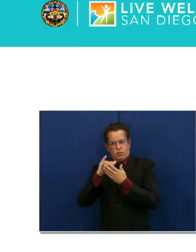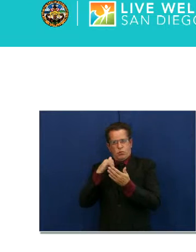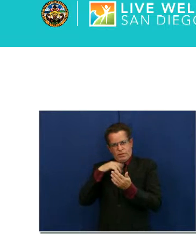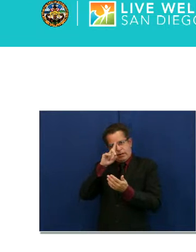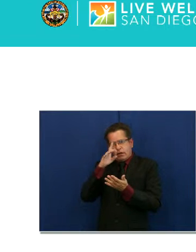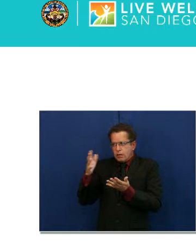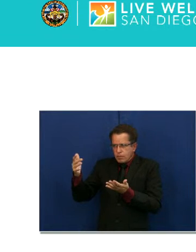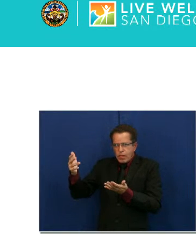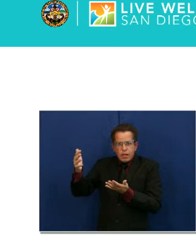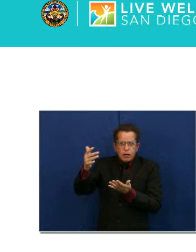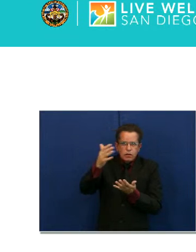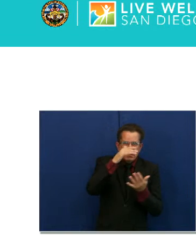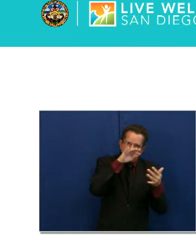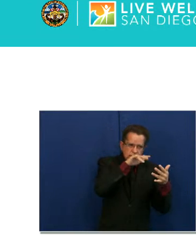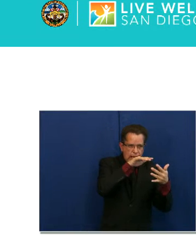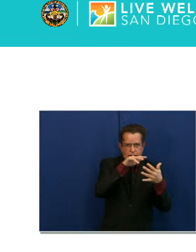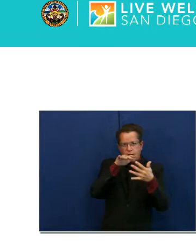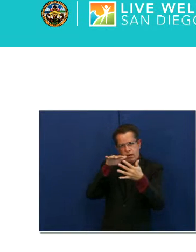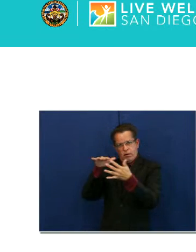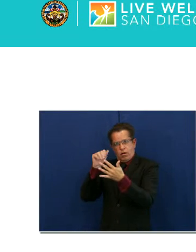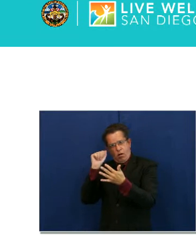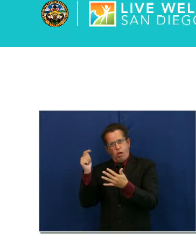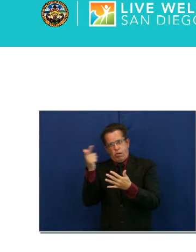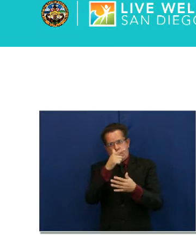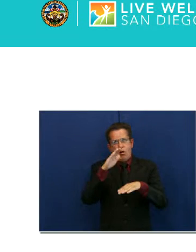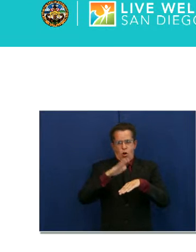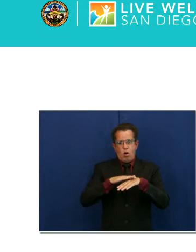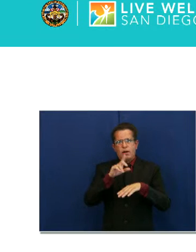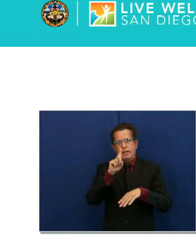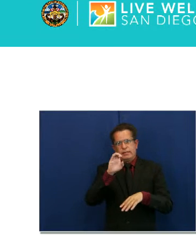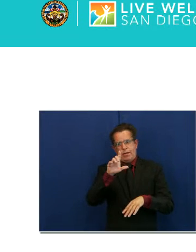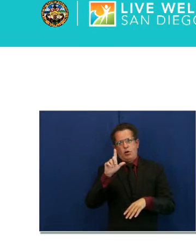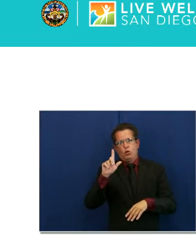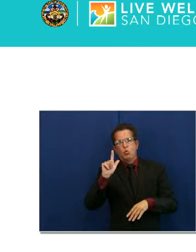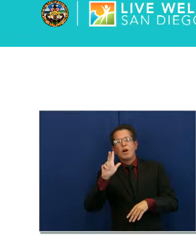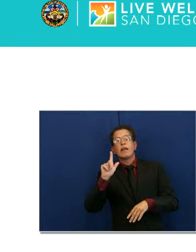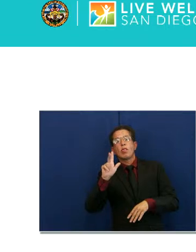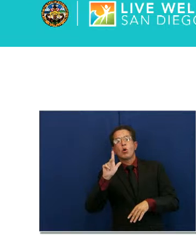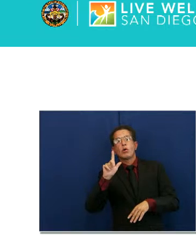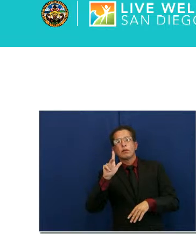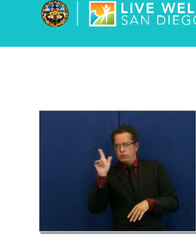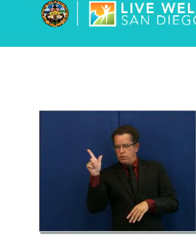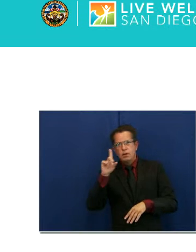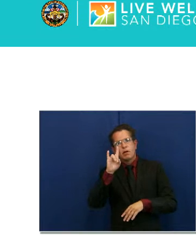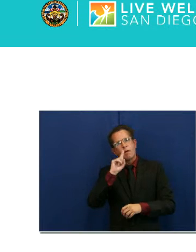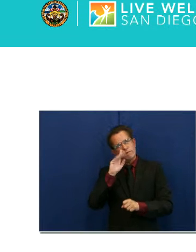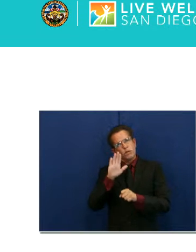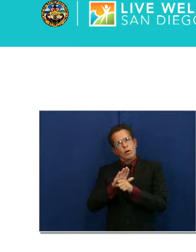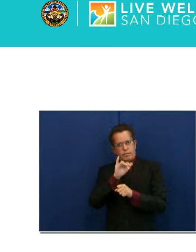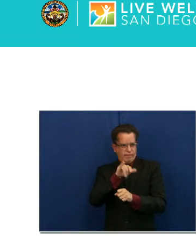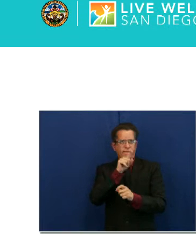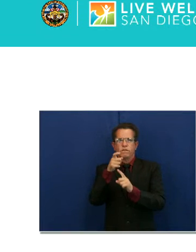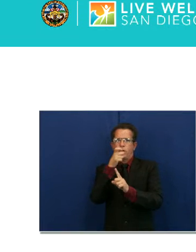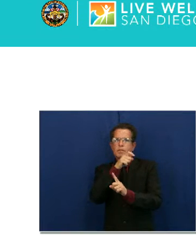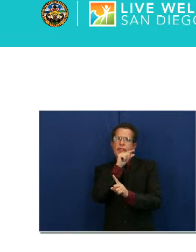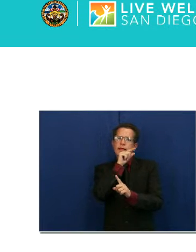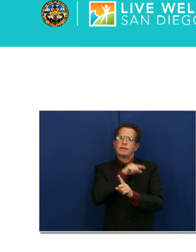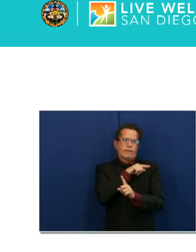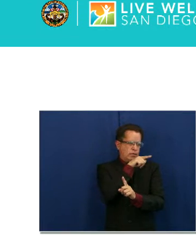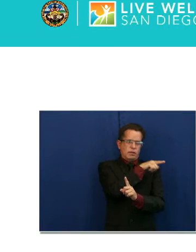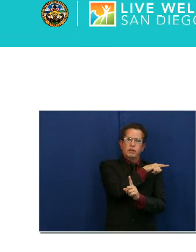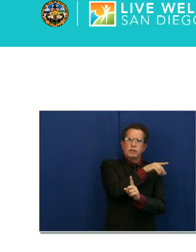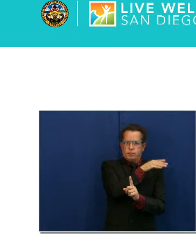the 23rd, were confirmed after Thanksgiving, and this was from